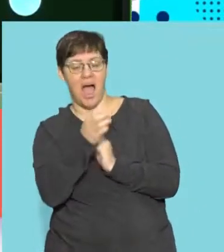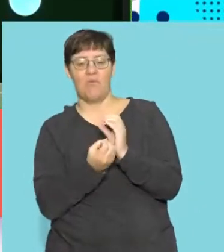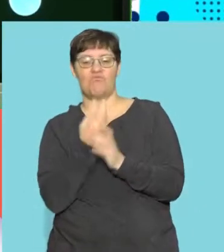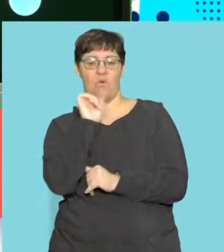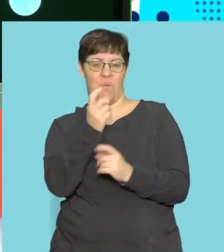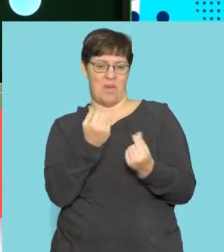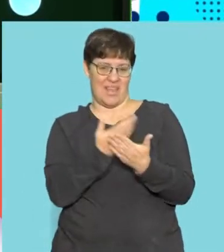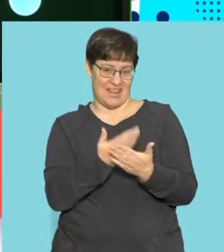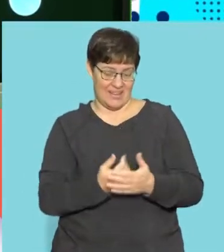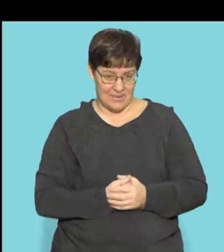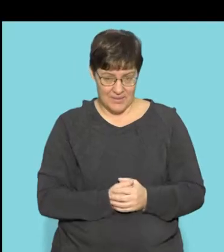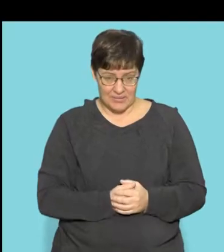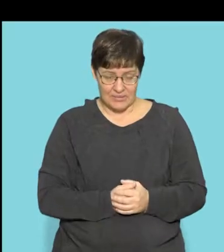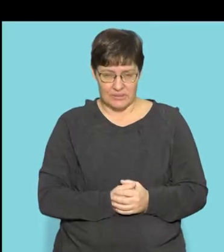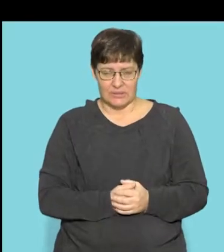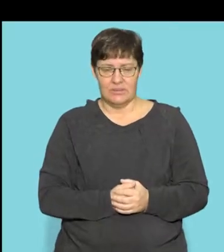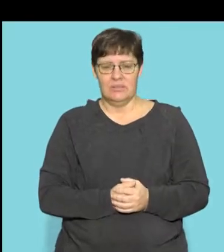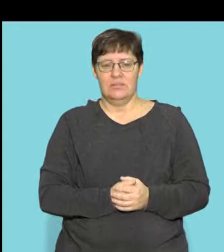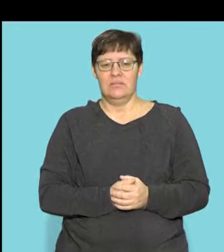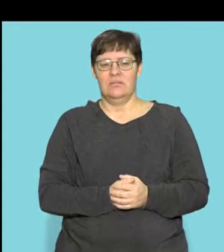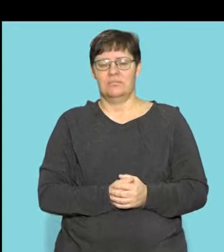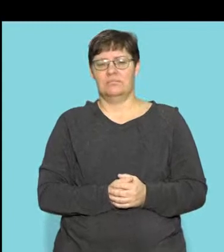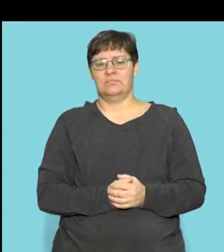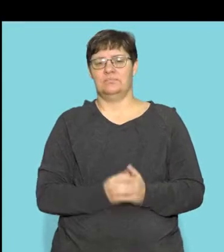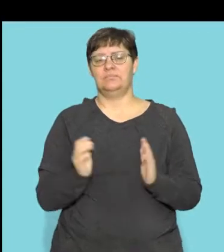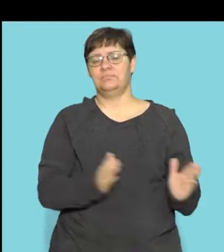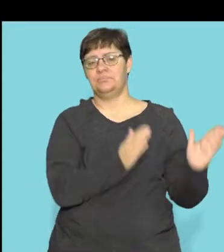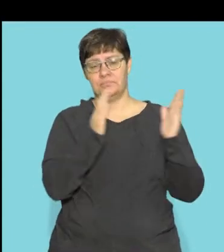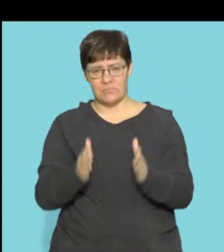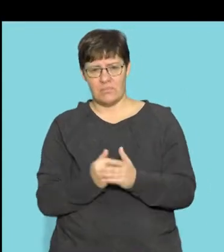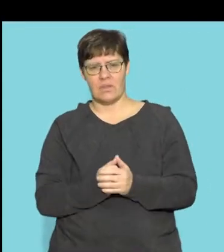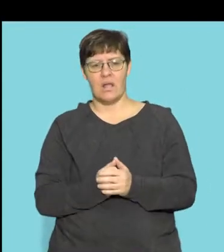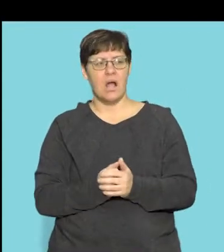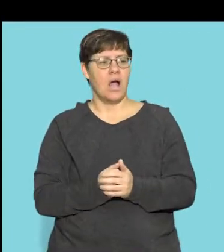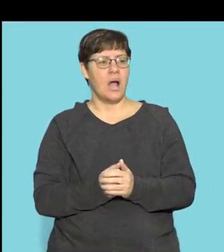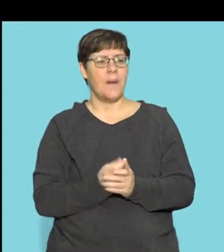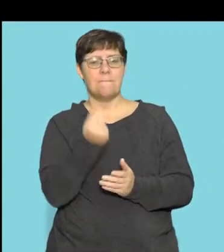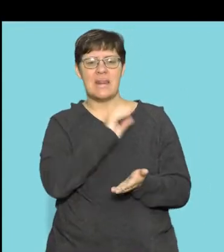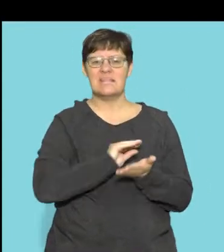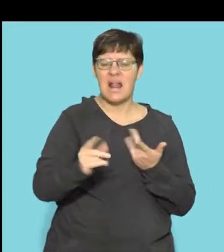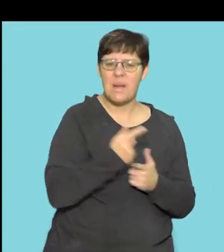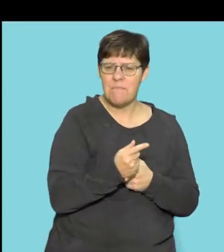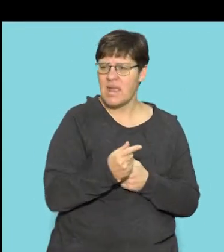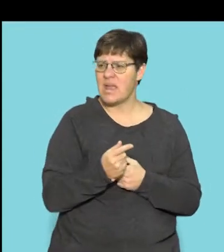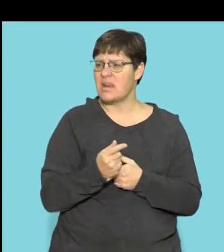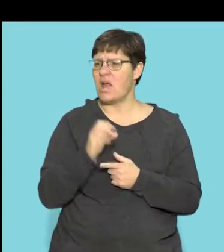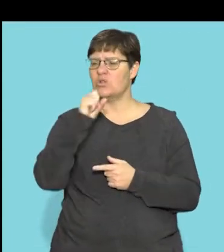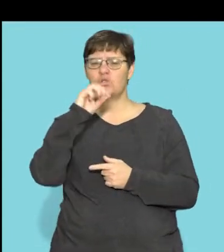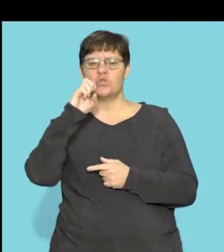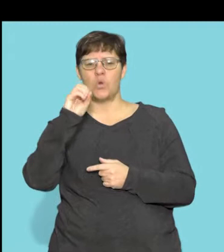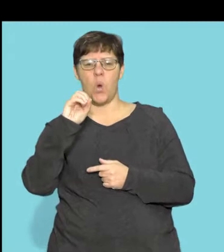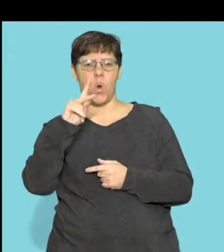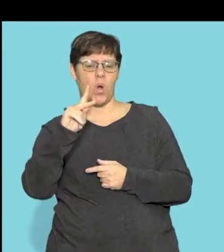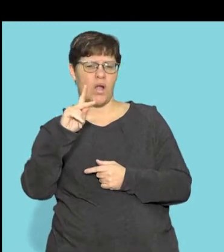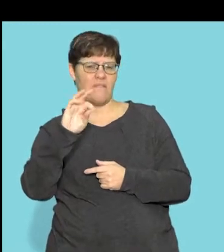right? Then also, what is the best way of saving money? Can we play a stokvel? That's one example. Or can I